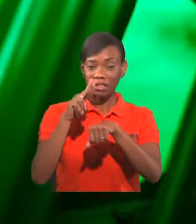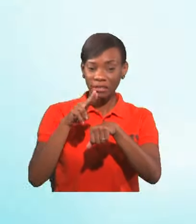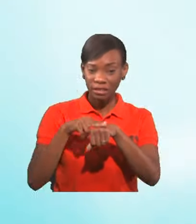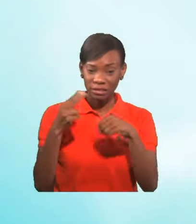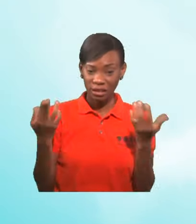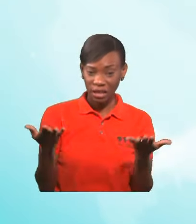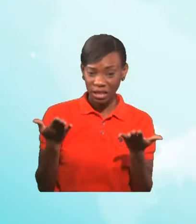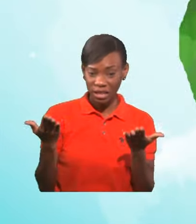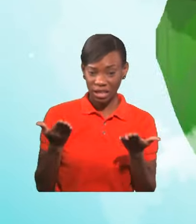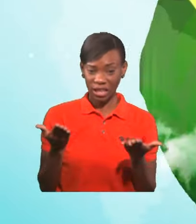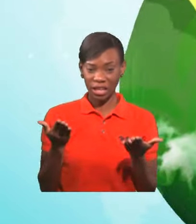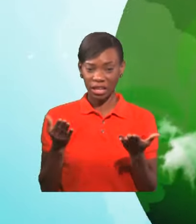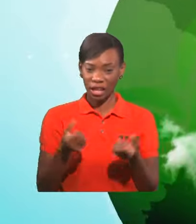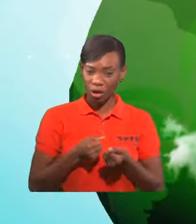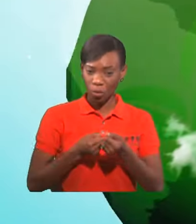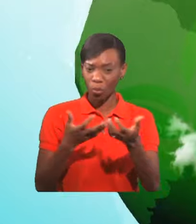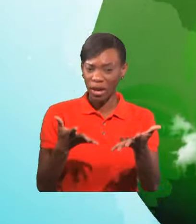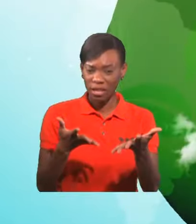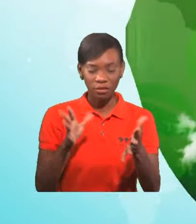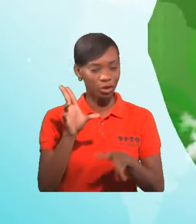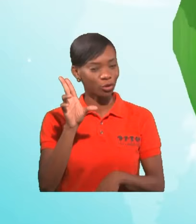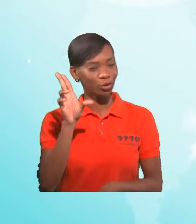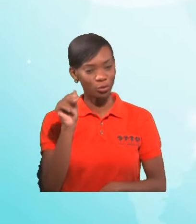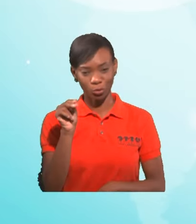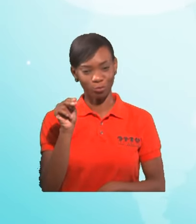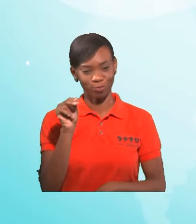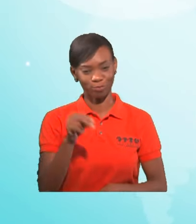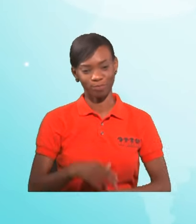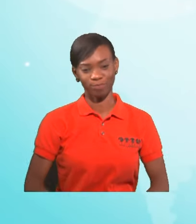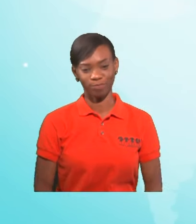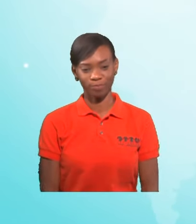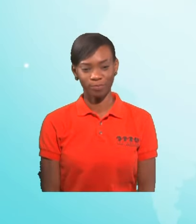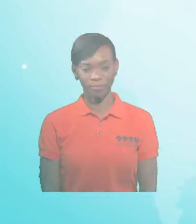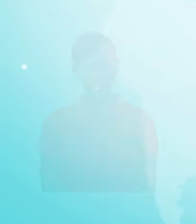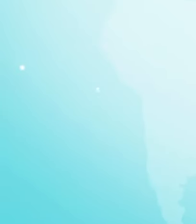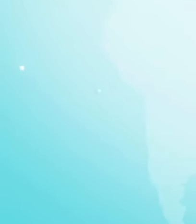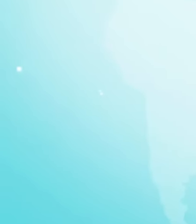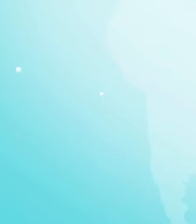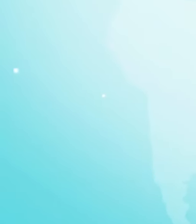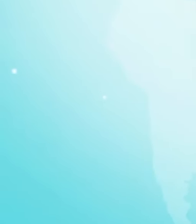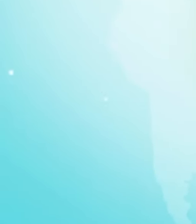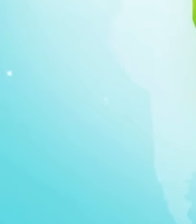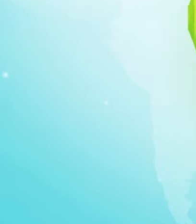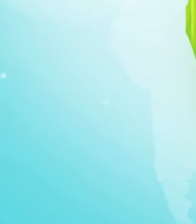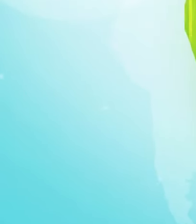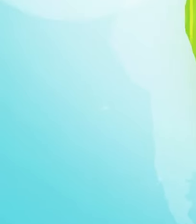we. Stacey Ann Providence, Keeping It Green for TDT News.